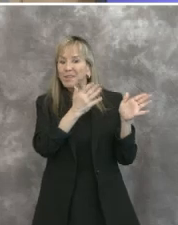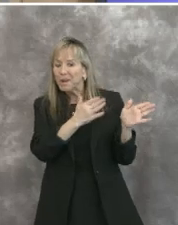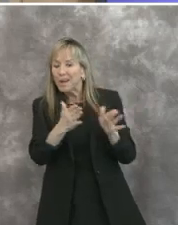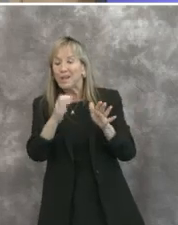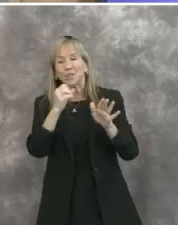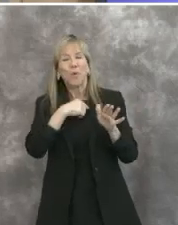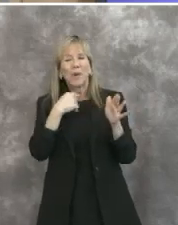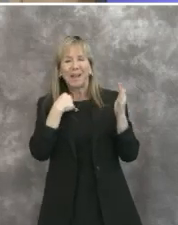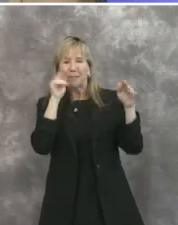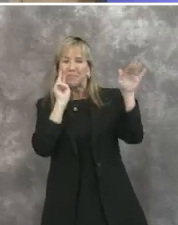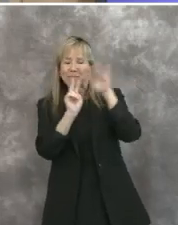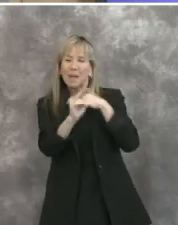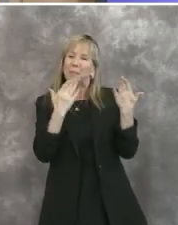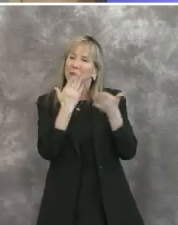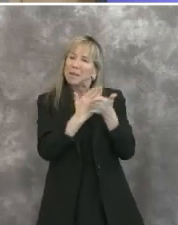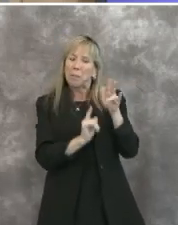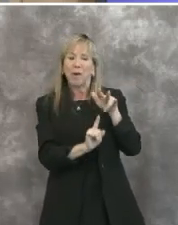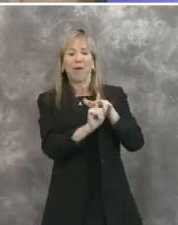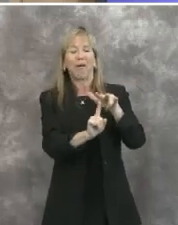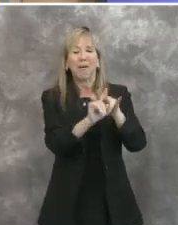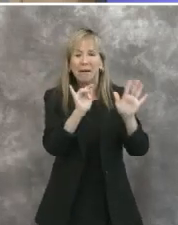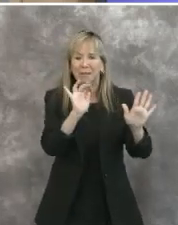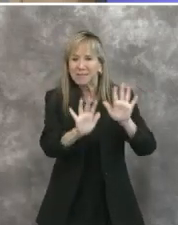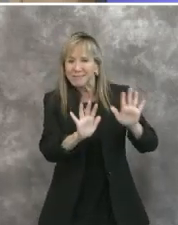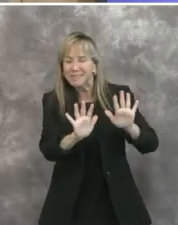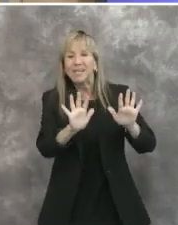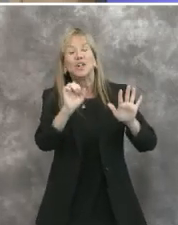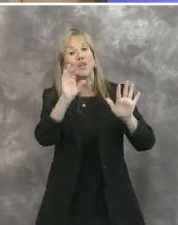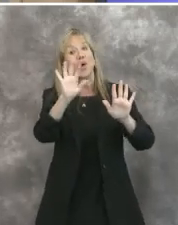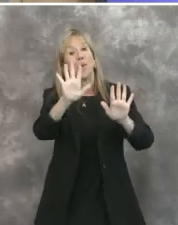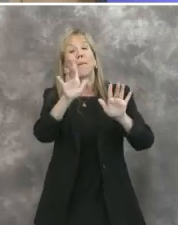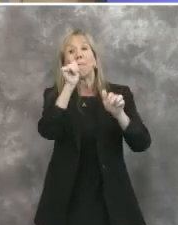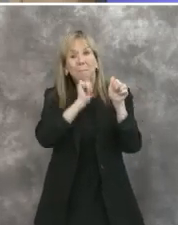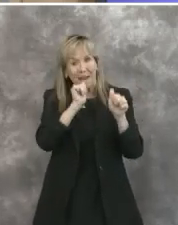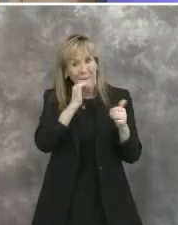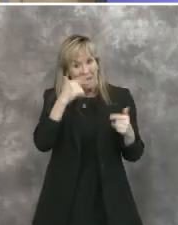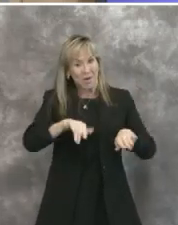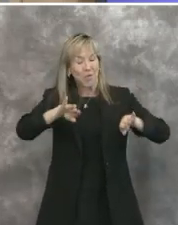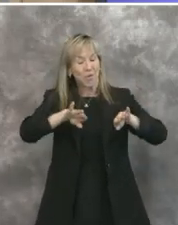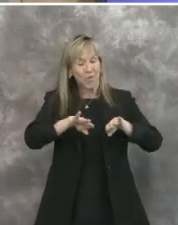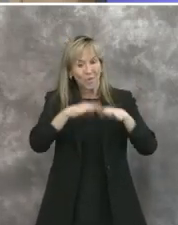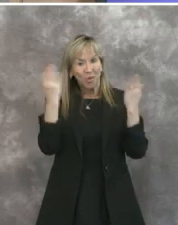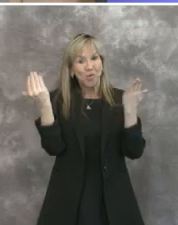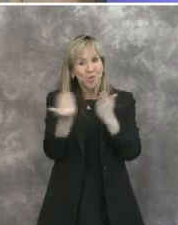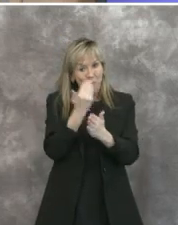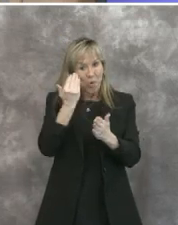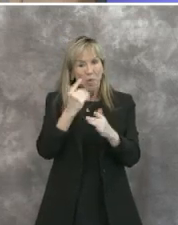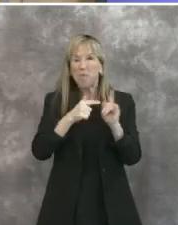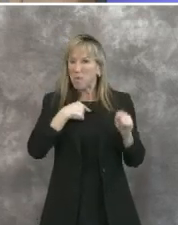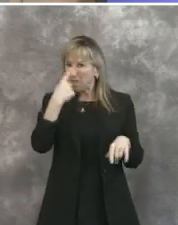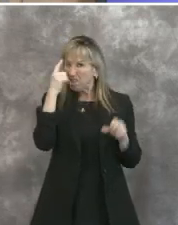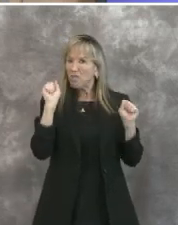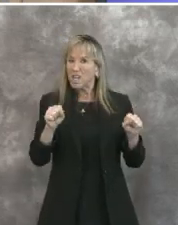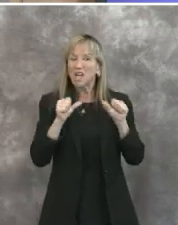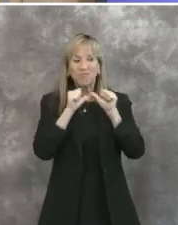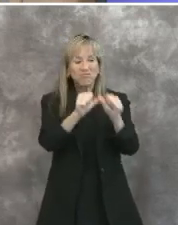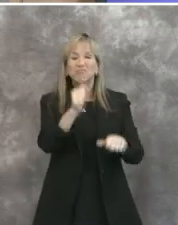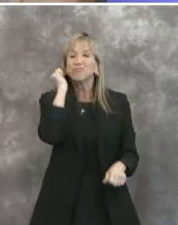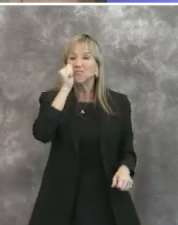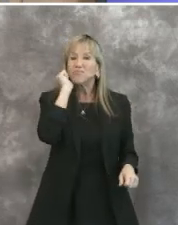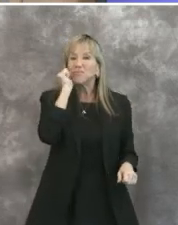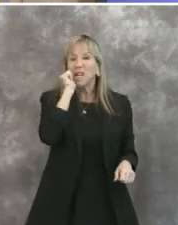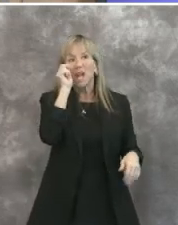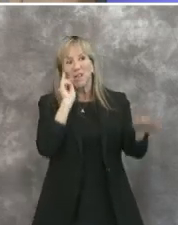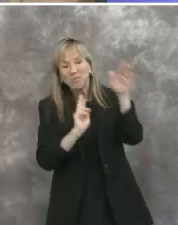bumps in the road as it gets sorted out, and so we ask for everyone's patience. This is a daily resource that we think will be present daily for the